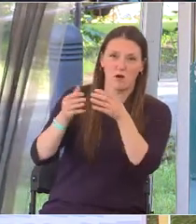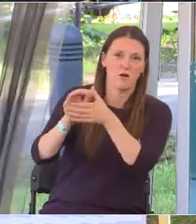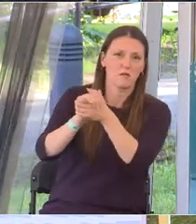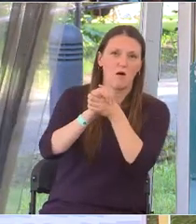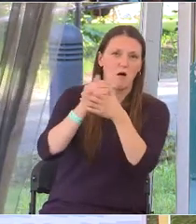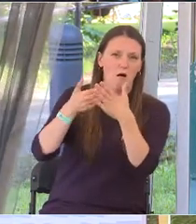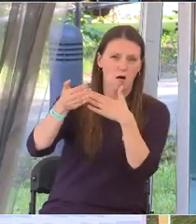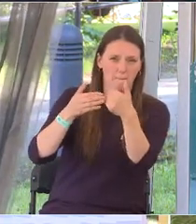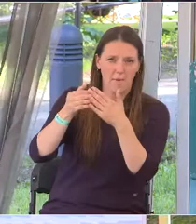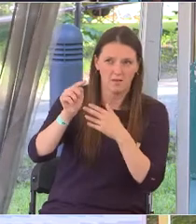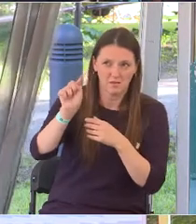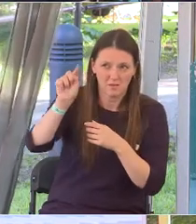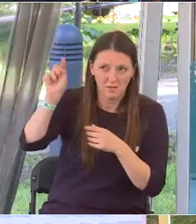these